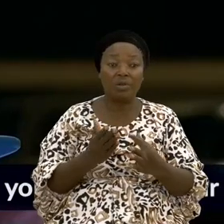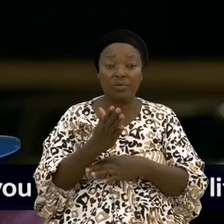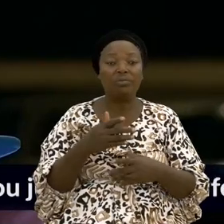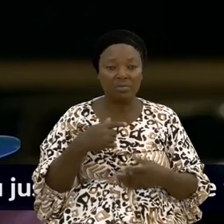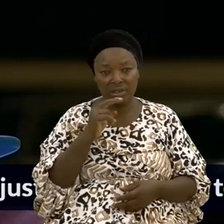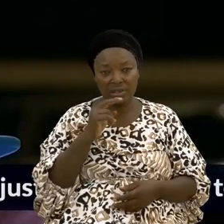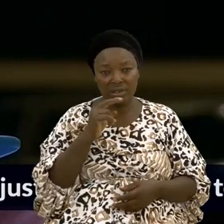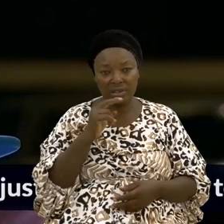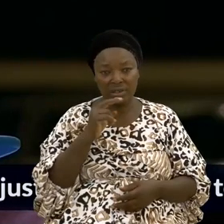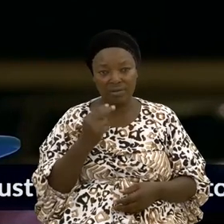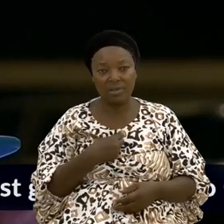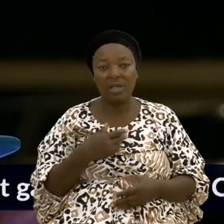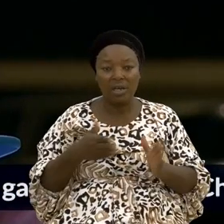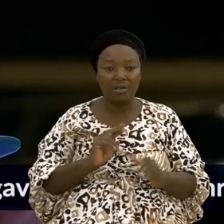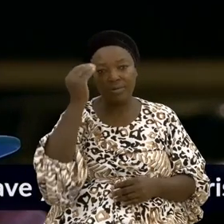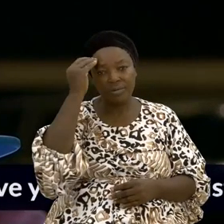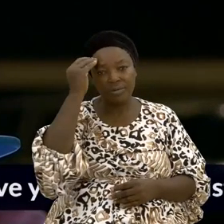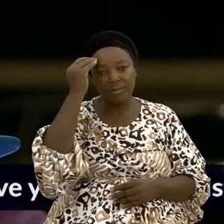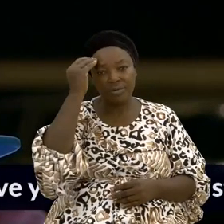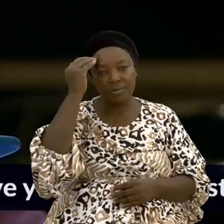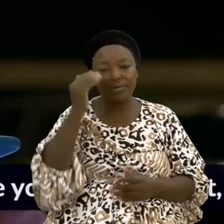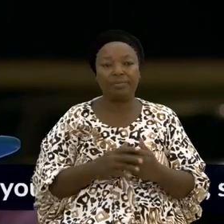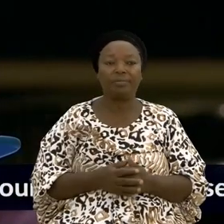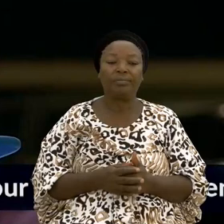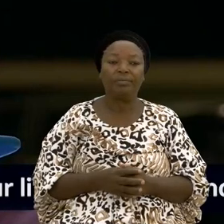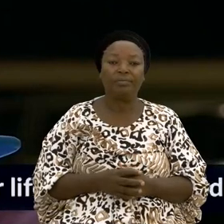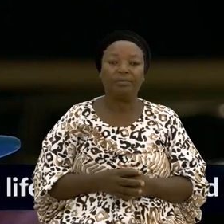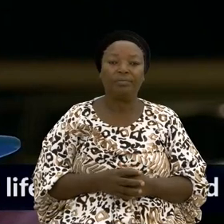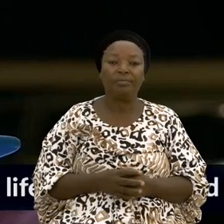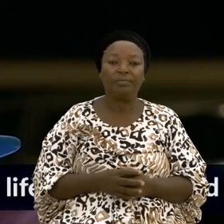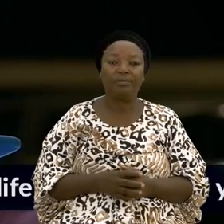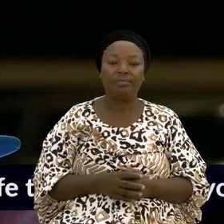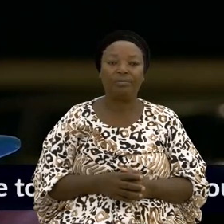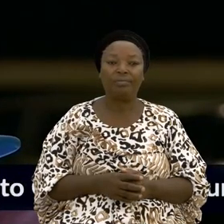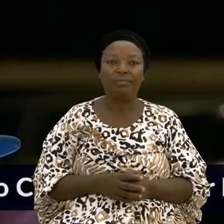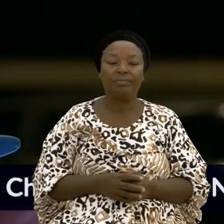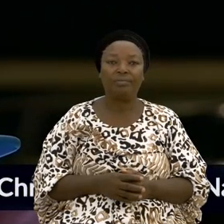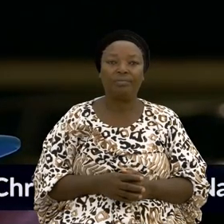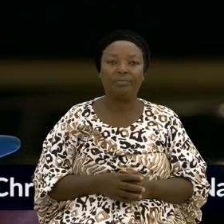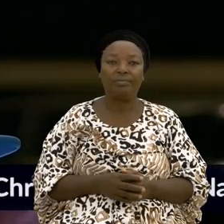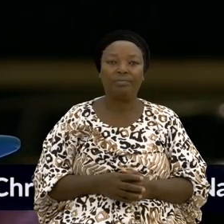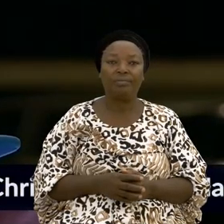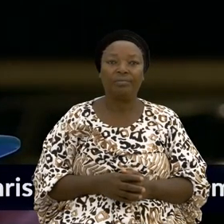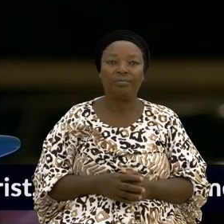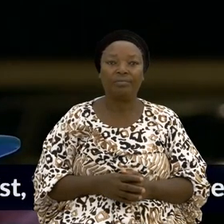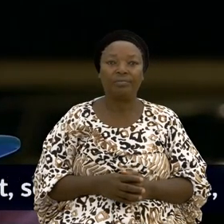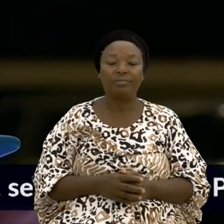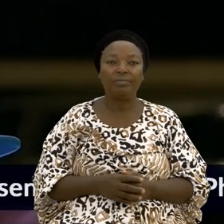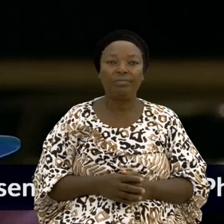gotten all the details that we need to receive from our new brothers and sisters.